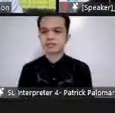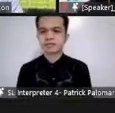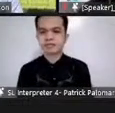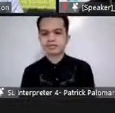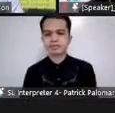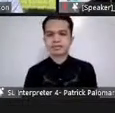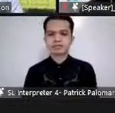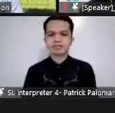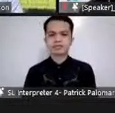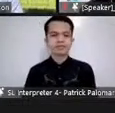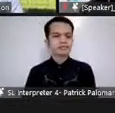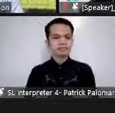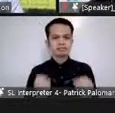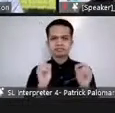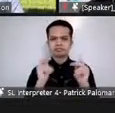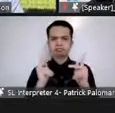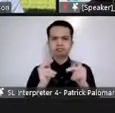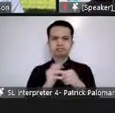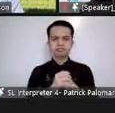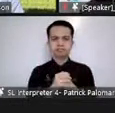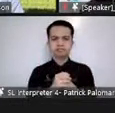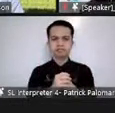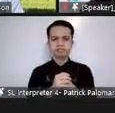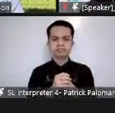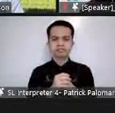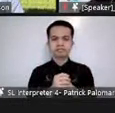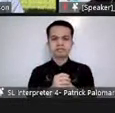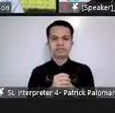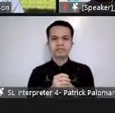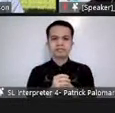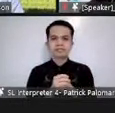Okay, so I guess the